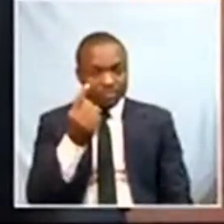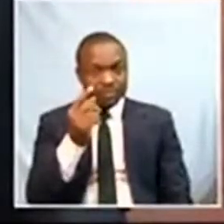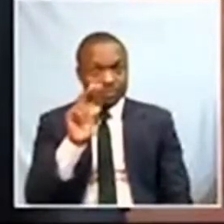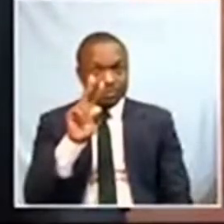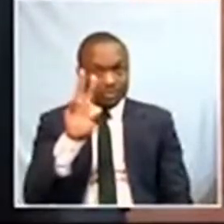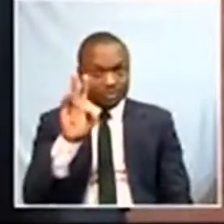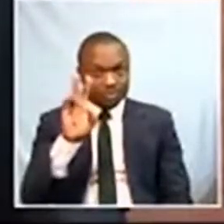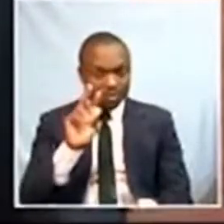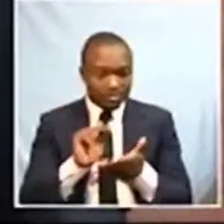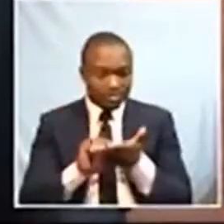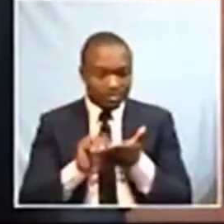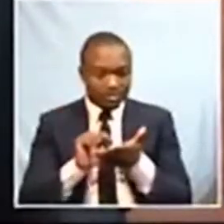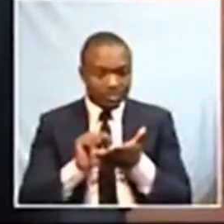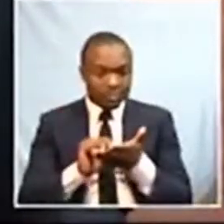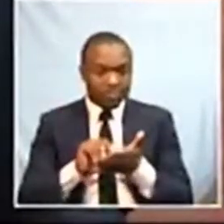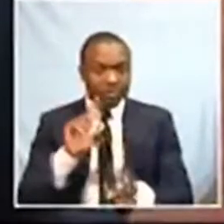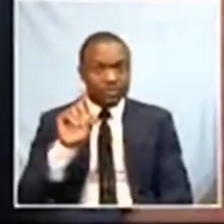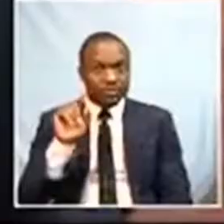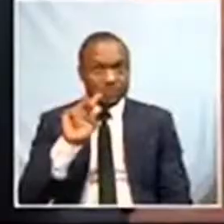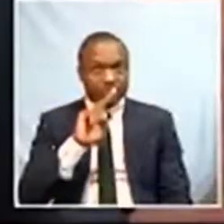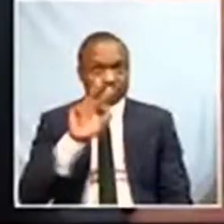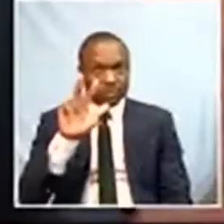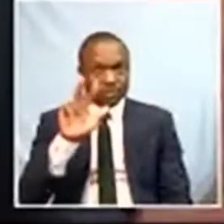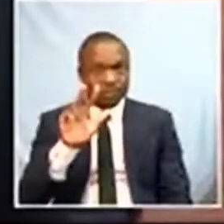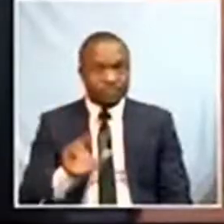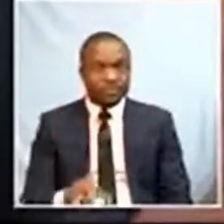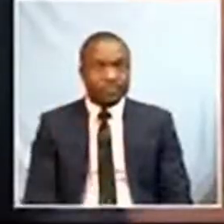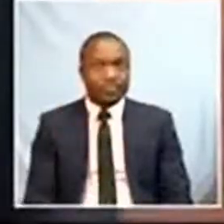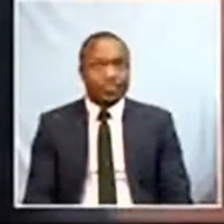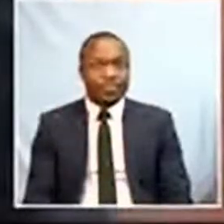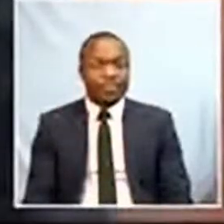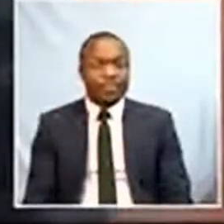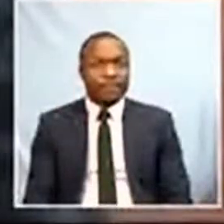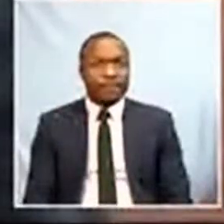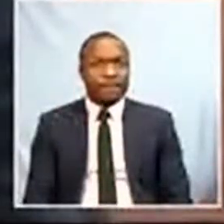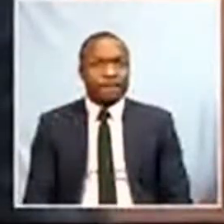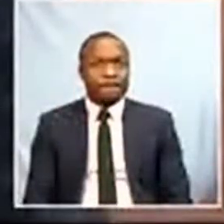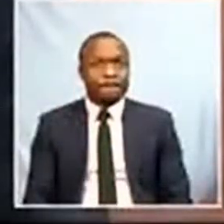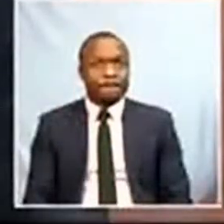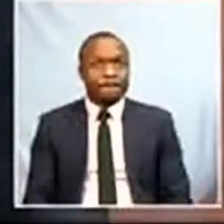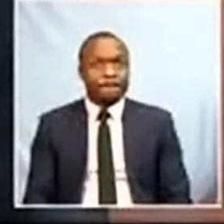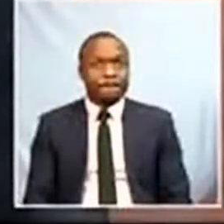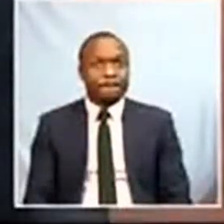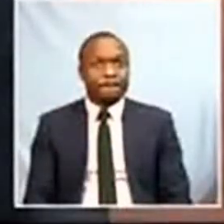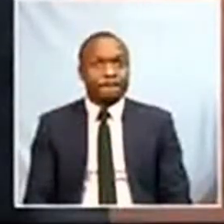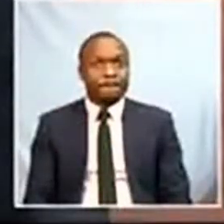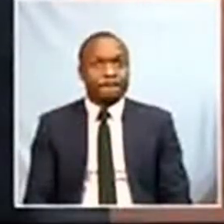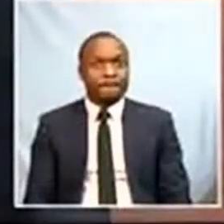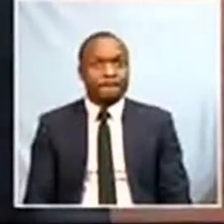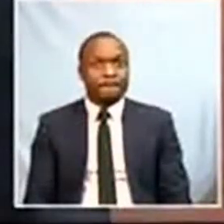27th of November 2023. All right. When the